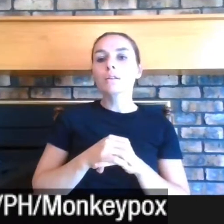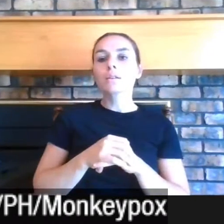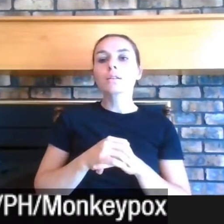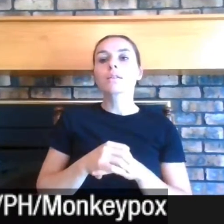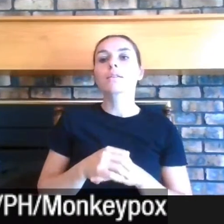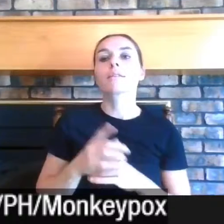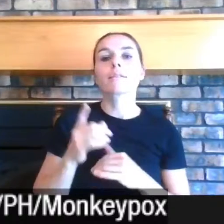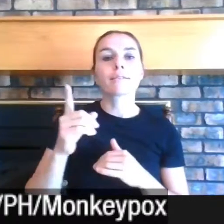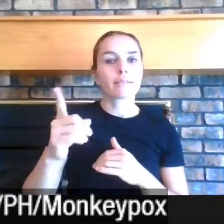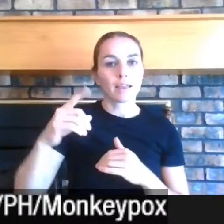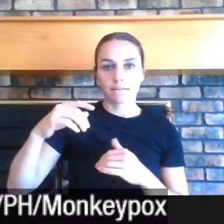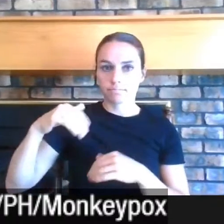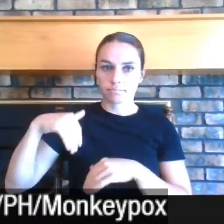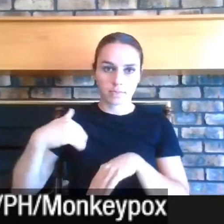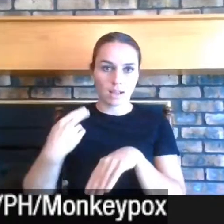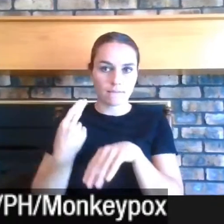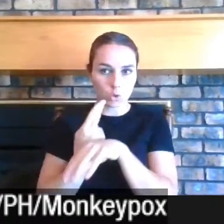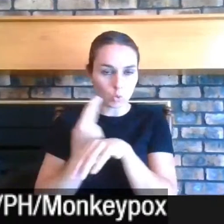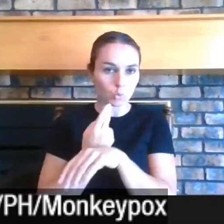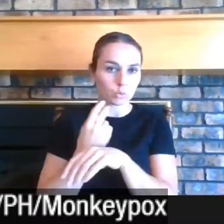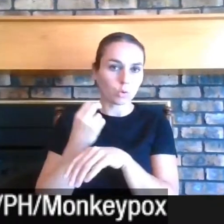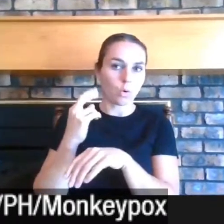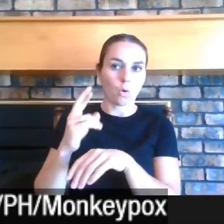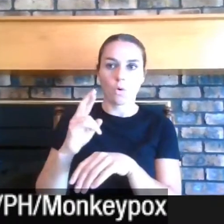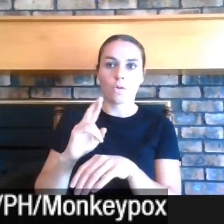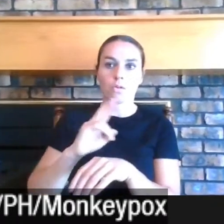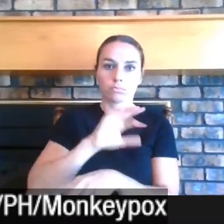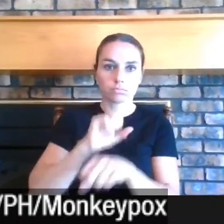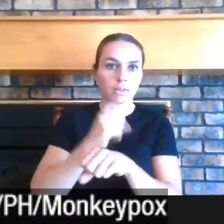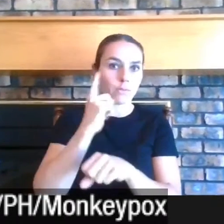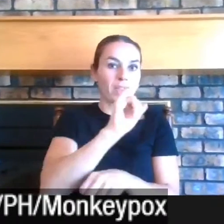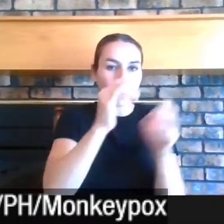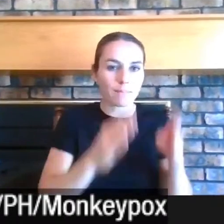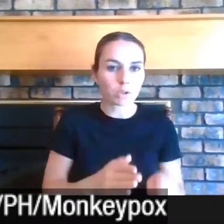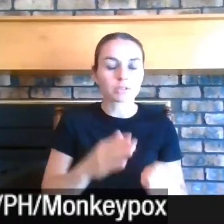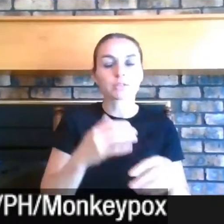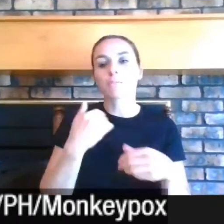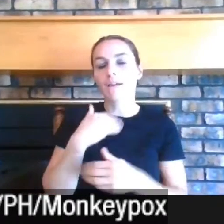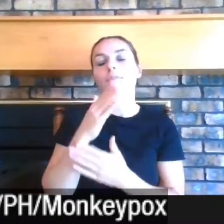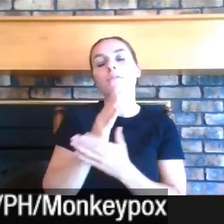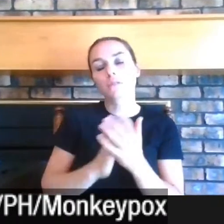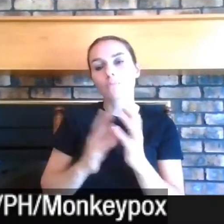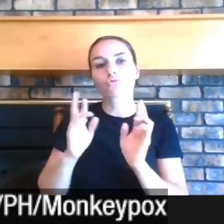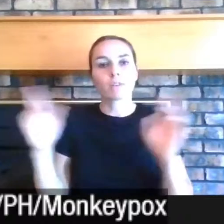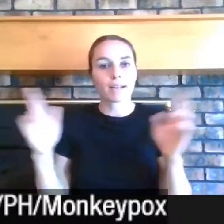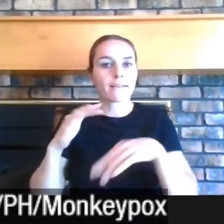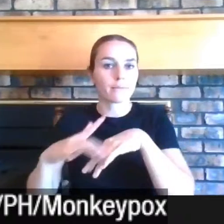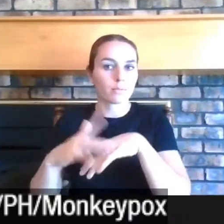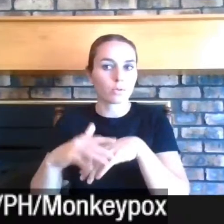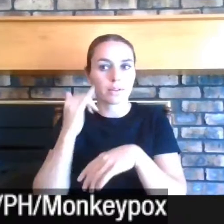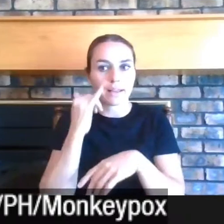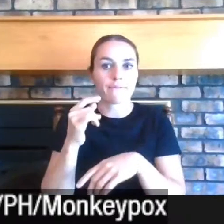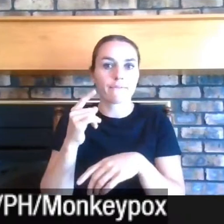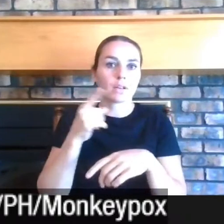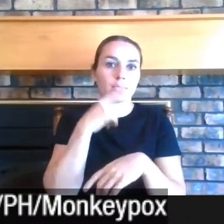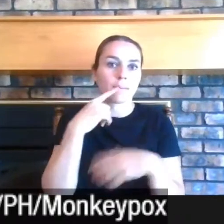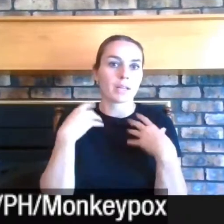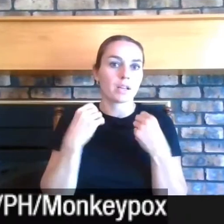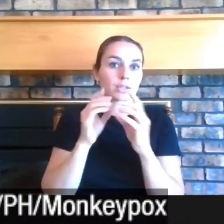for in their current clinics, but that are ready and available if a public health department or a healthcare provider needs those vaccines.